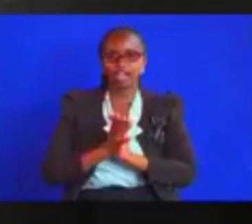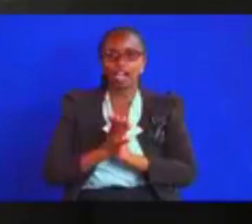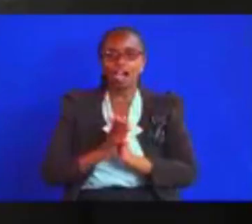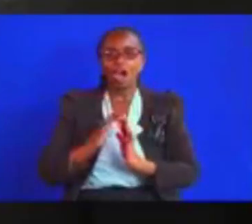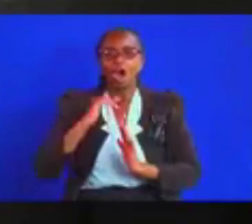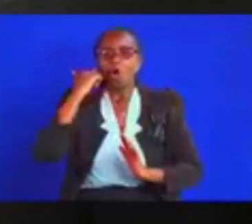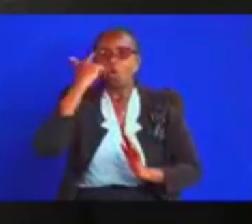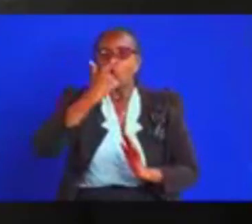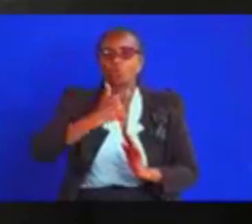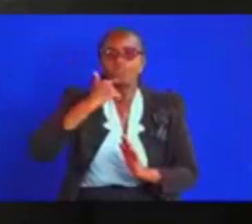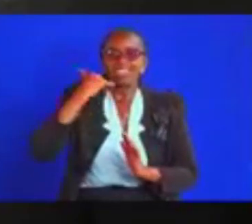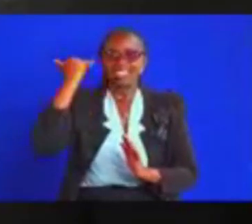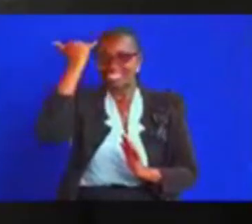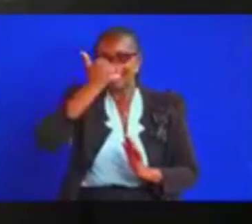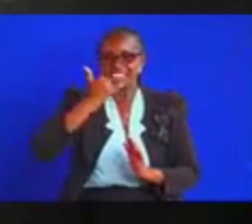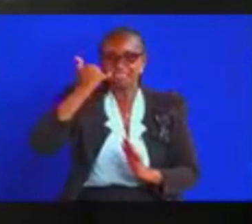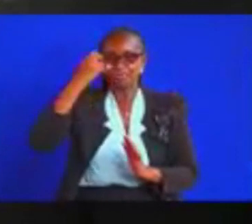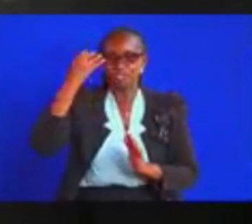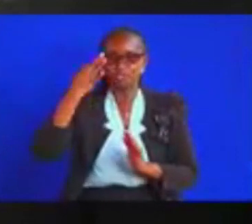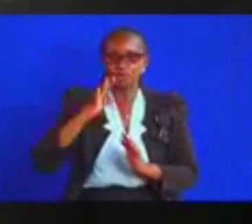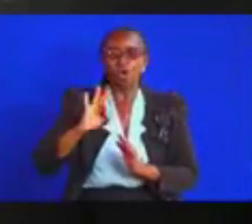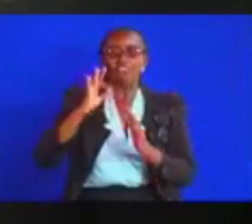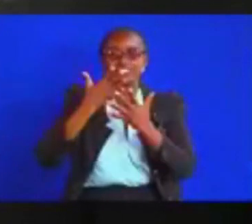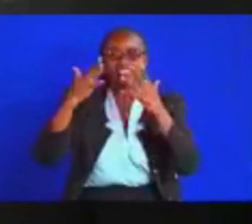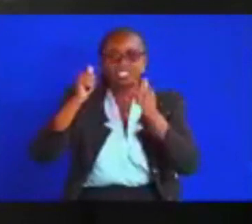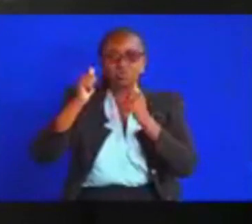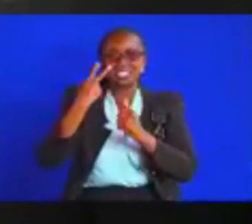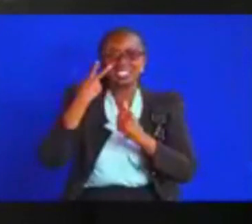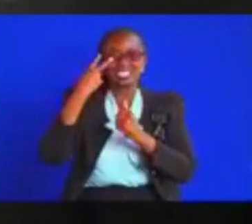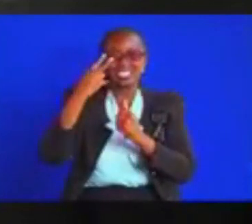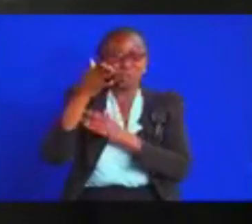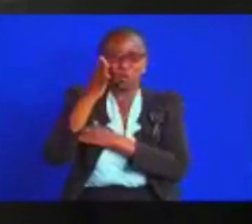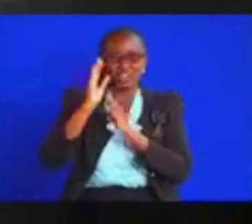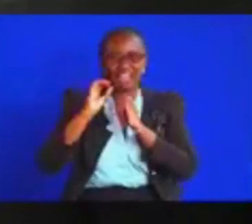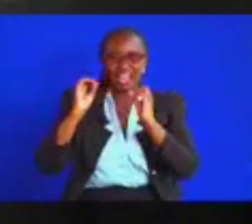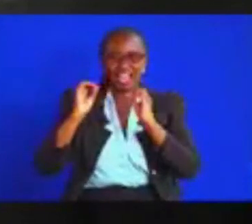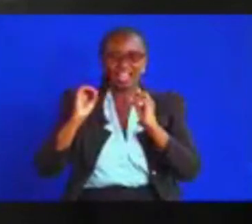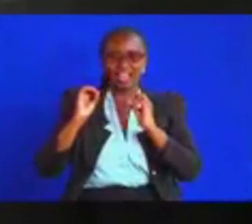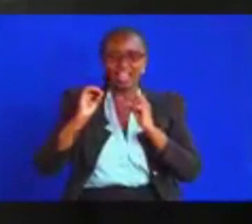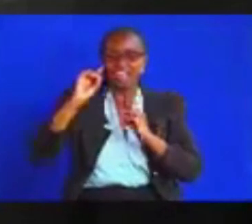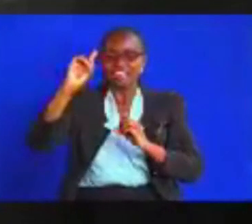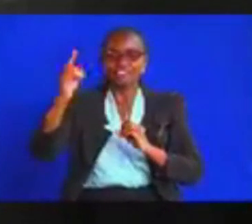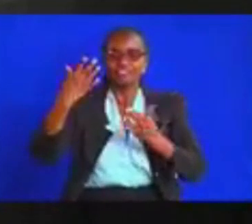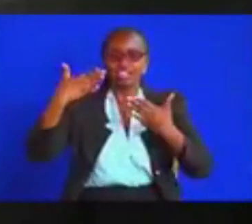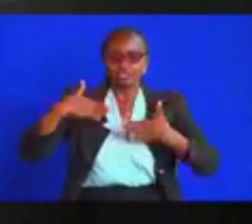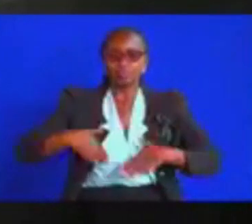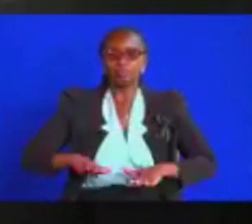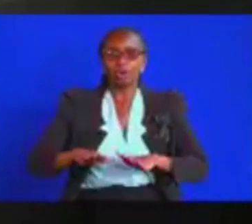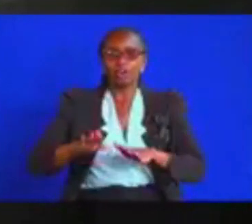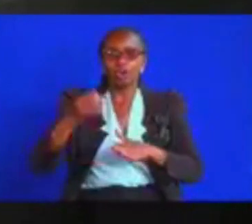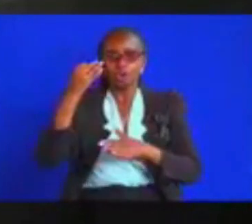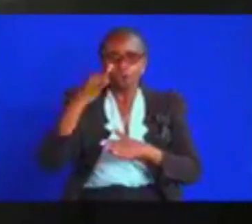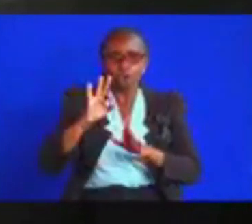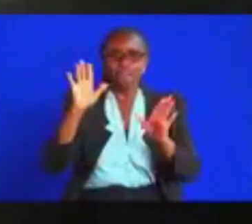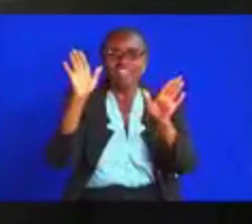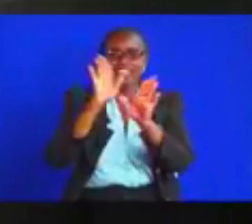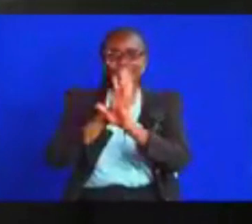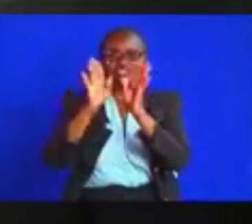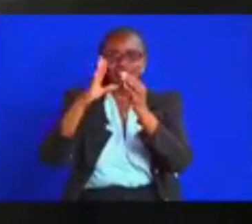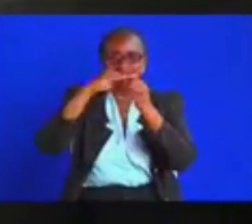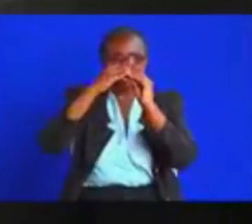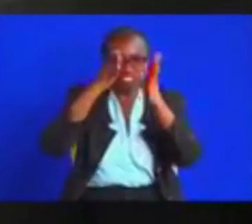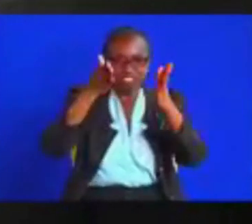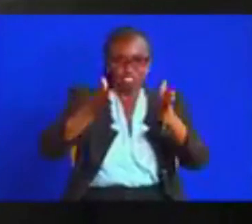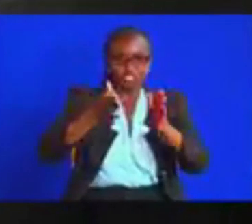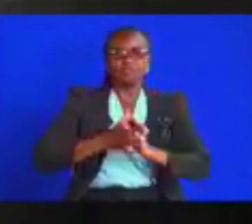the image of the invisible God? The firstborn of every creature.